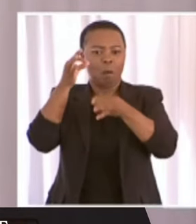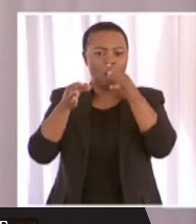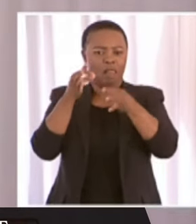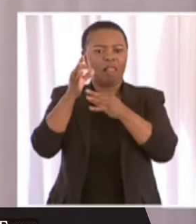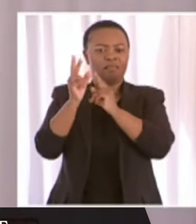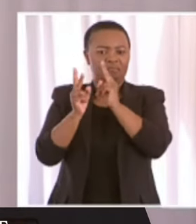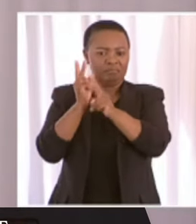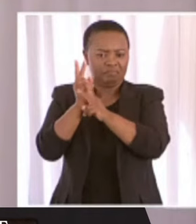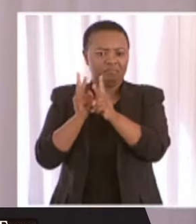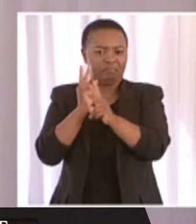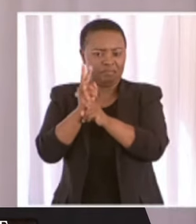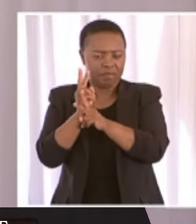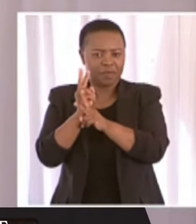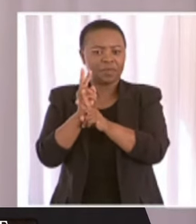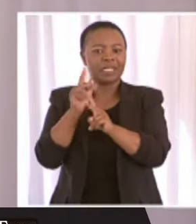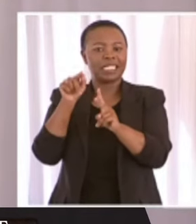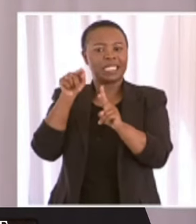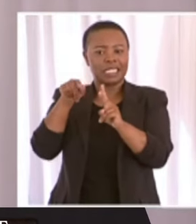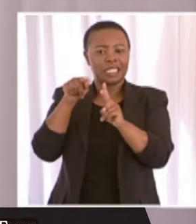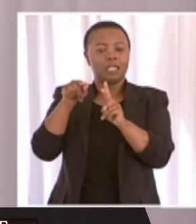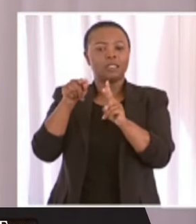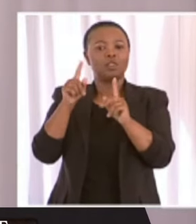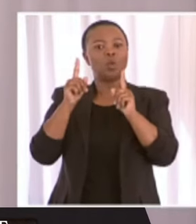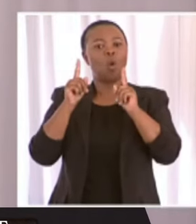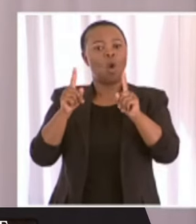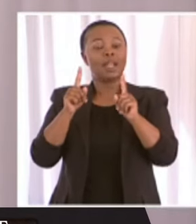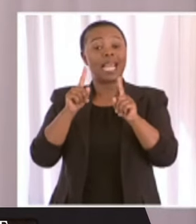to respond to the needs of ordinary people.